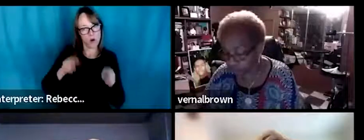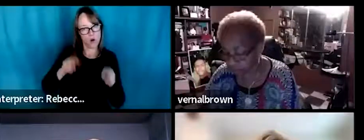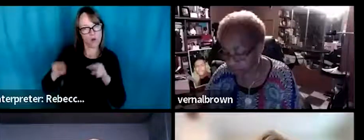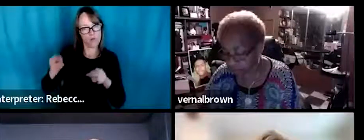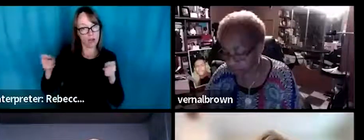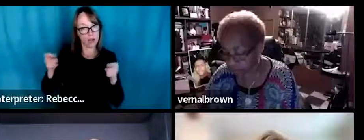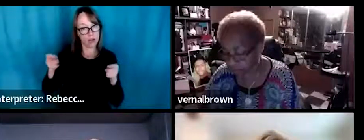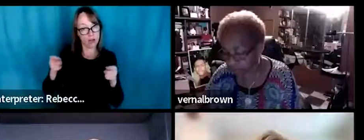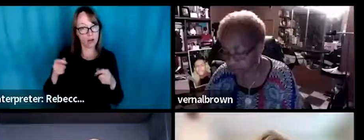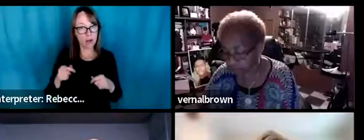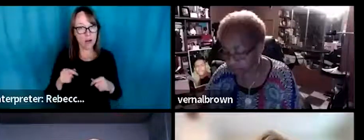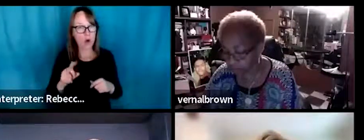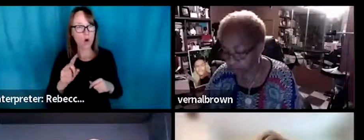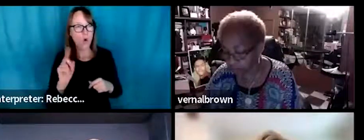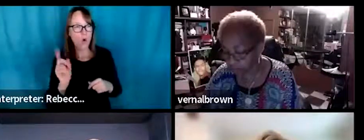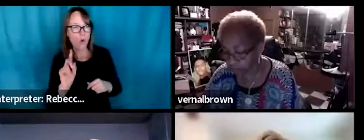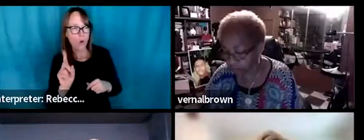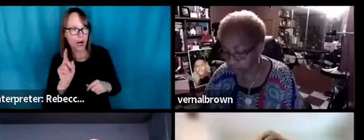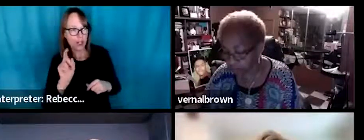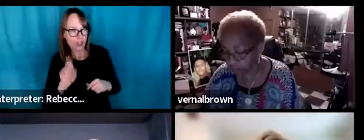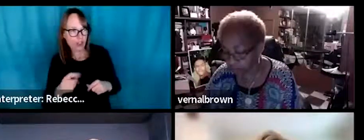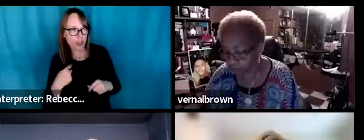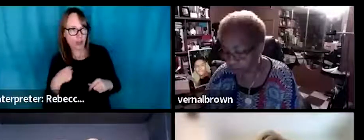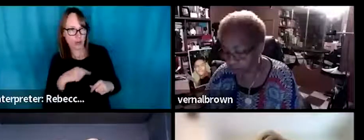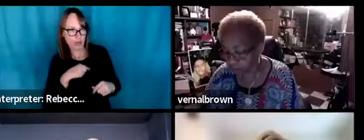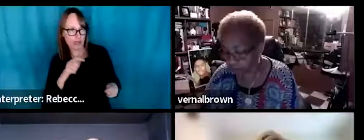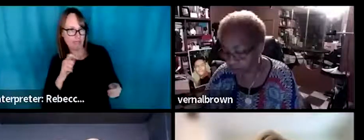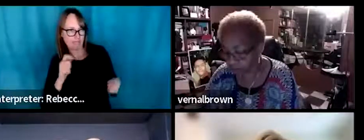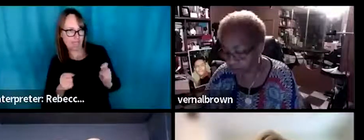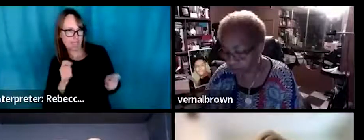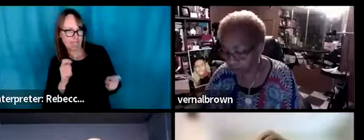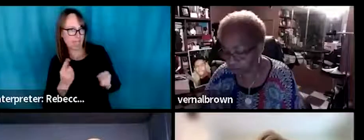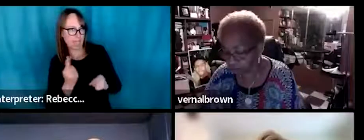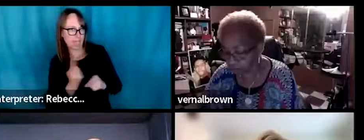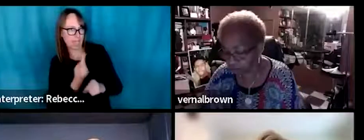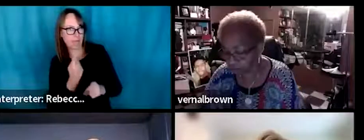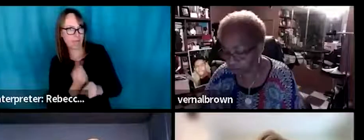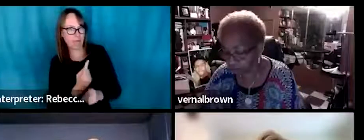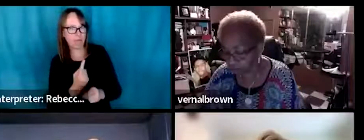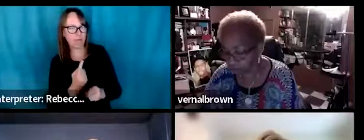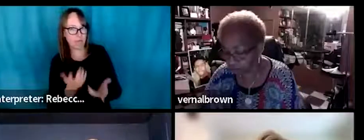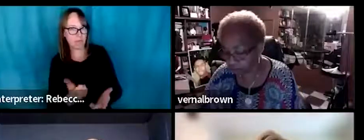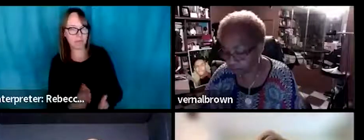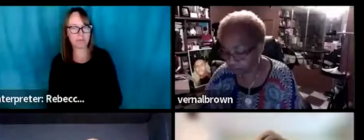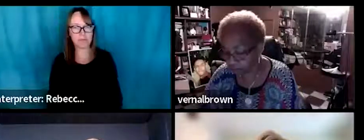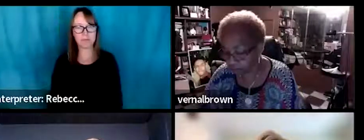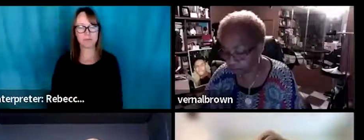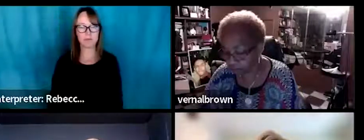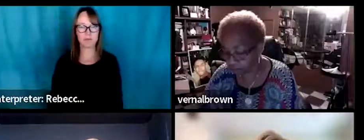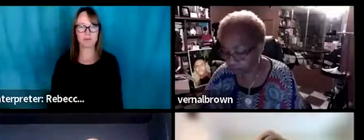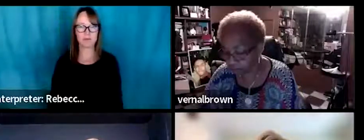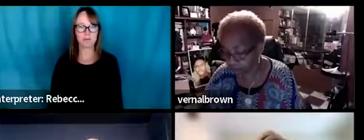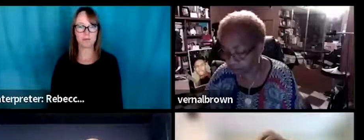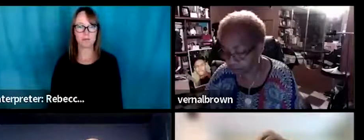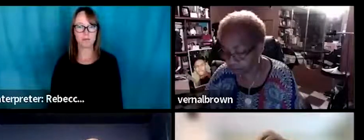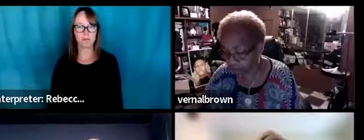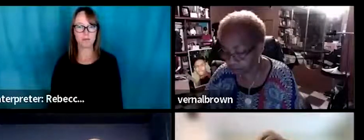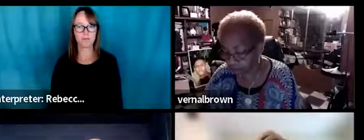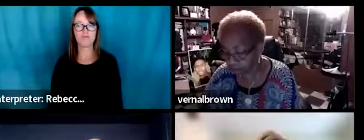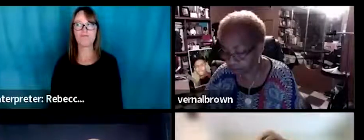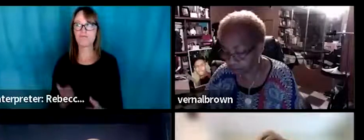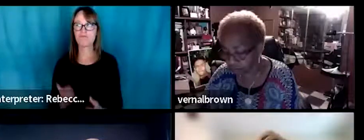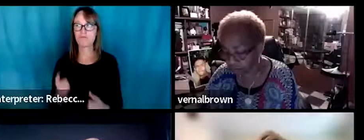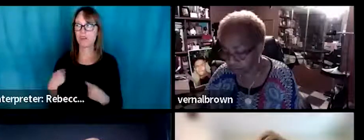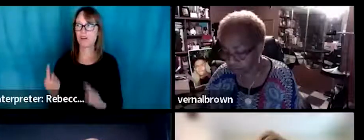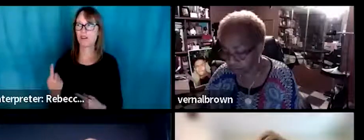should be. It wouldn't have a really, as you mentioned, there's only, I think, four items in the past couple of years that would